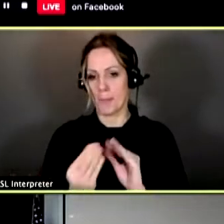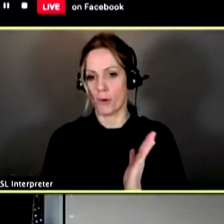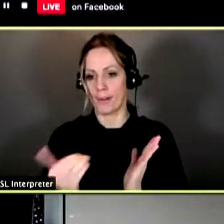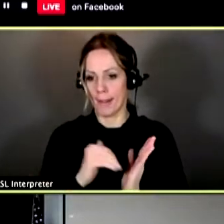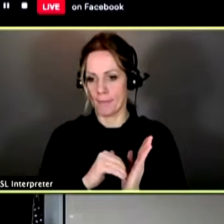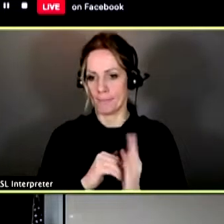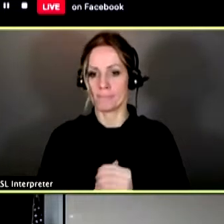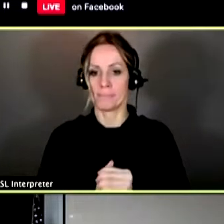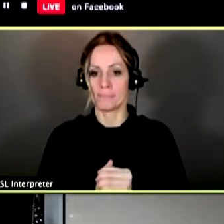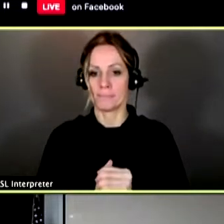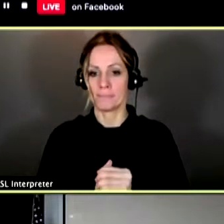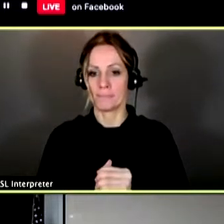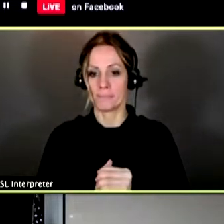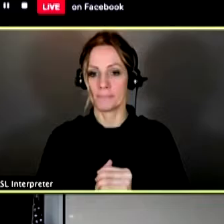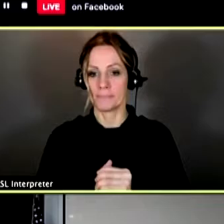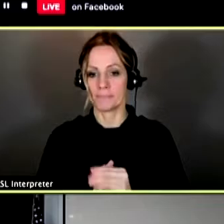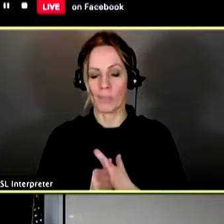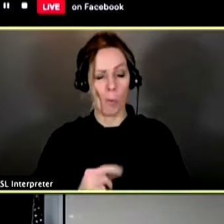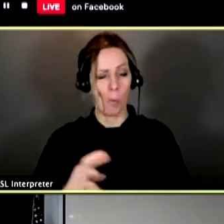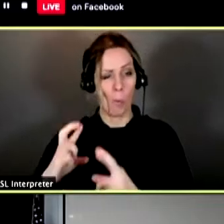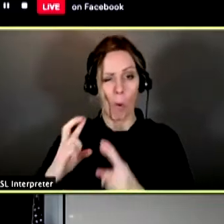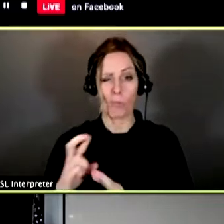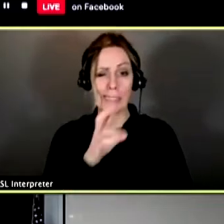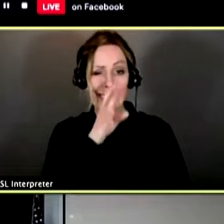844-881-1317. Hope I got that right.